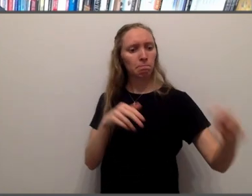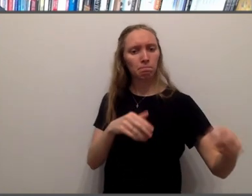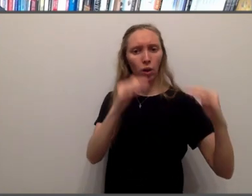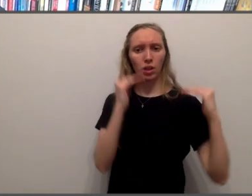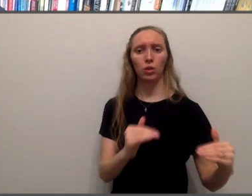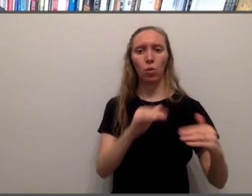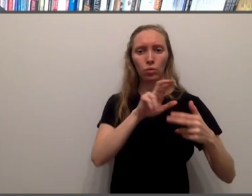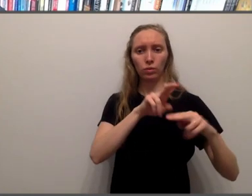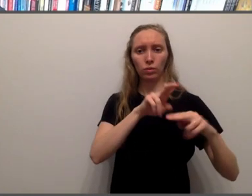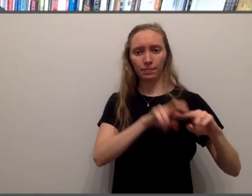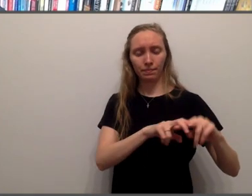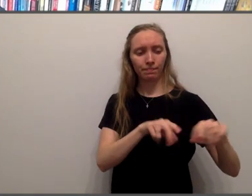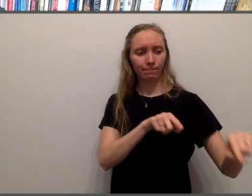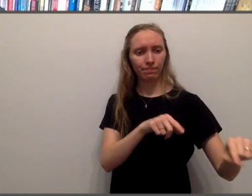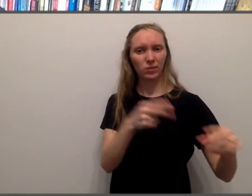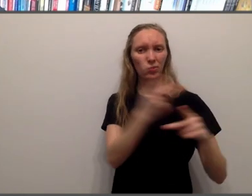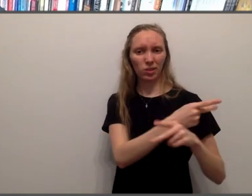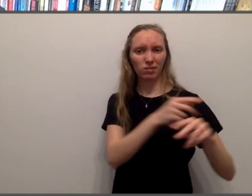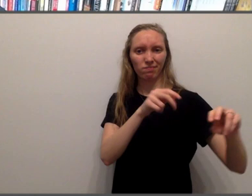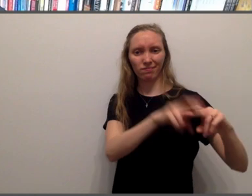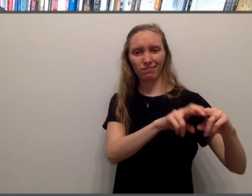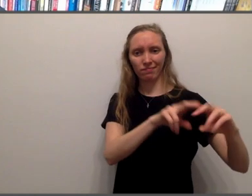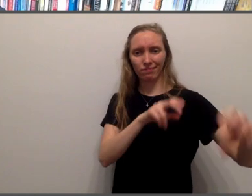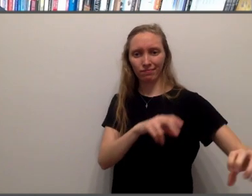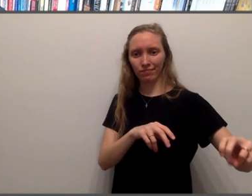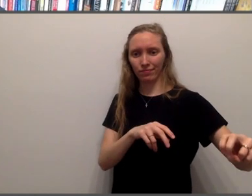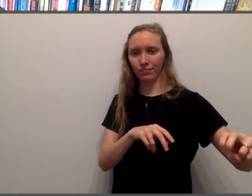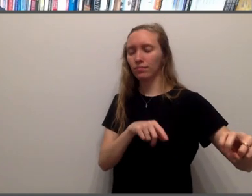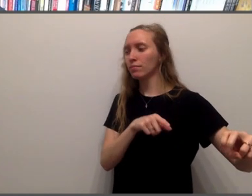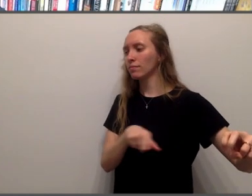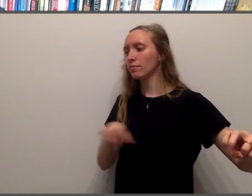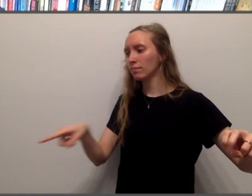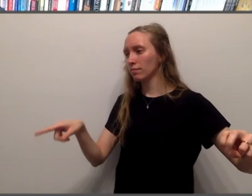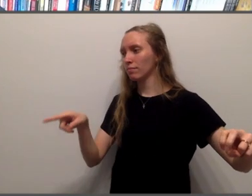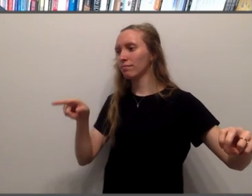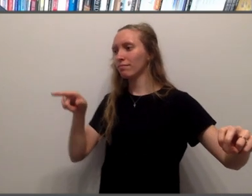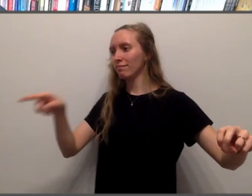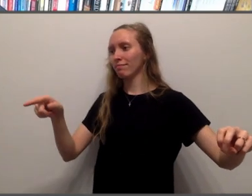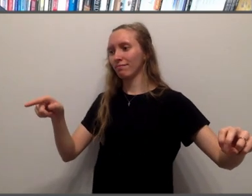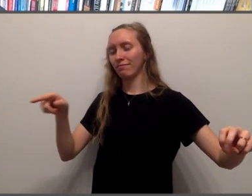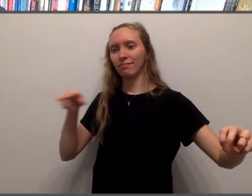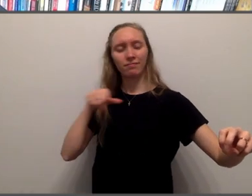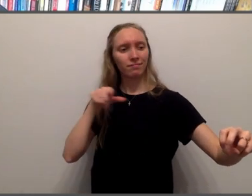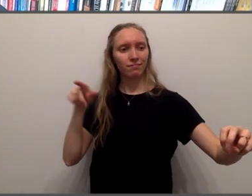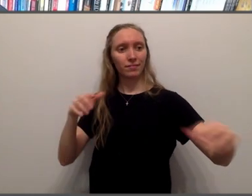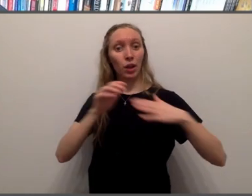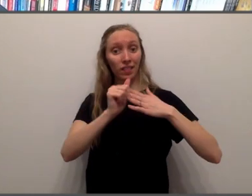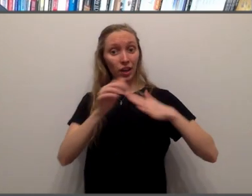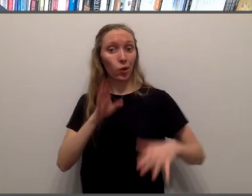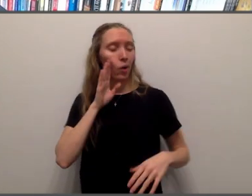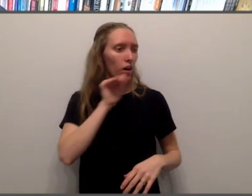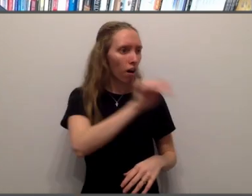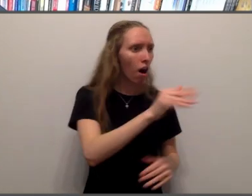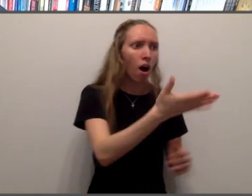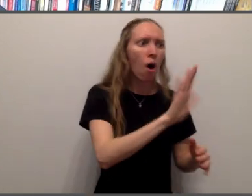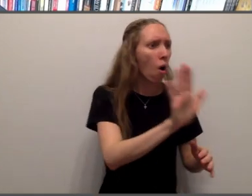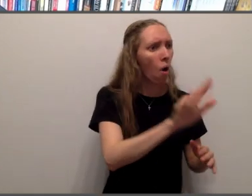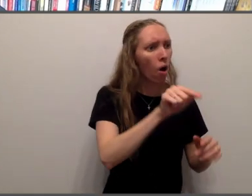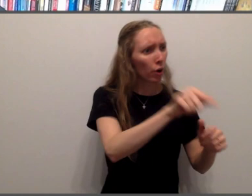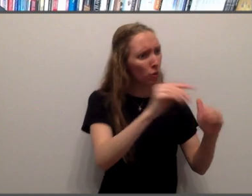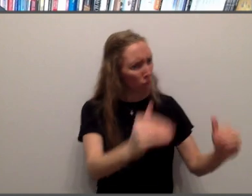Then you will be honored in front of all the other guests. For those who exalt themselves will be humbled, and those who humble themselves will